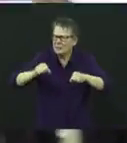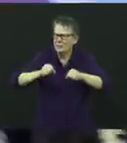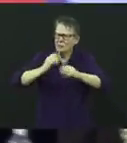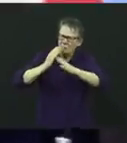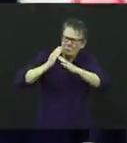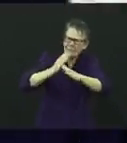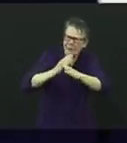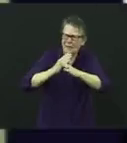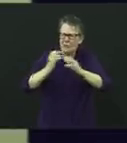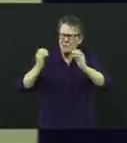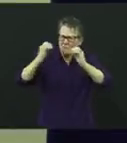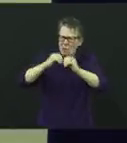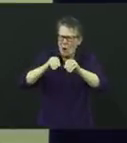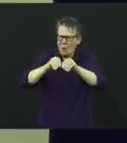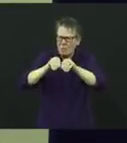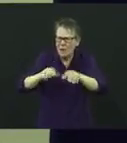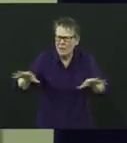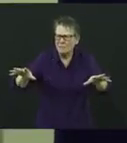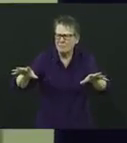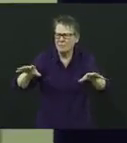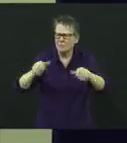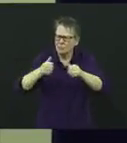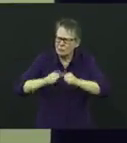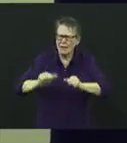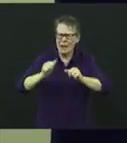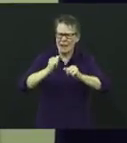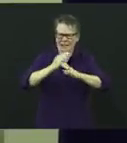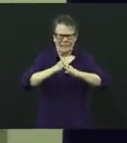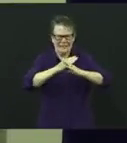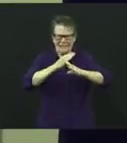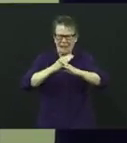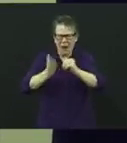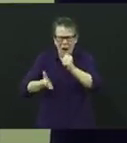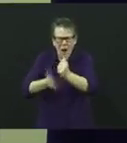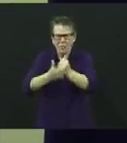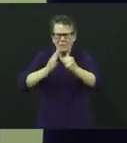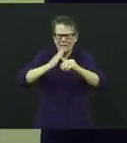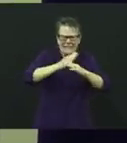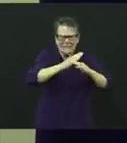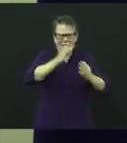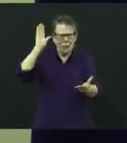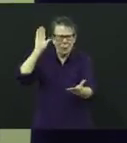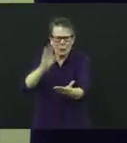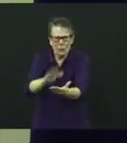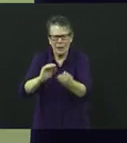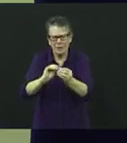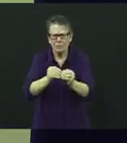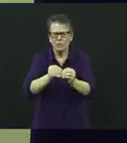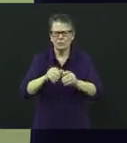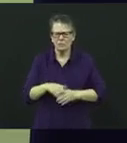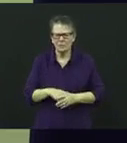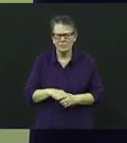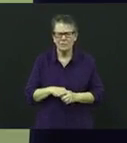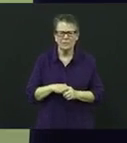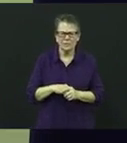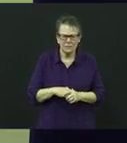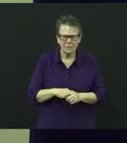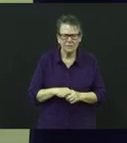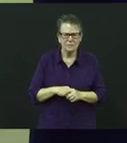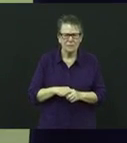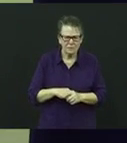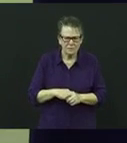amount of sick people and fatalities. Literally, we're spending 24 hours, 7 days a week on that. But even if